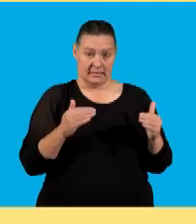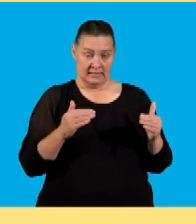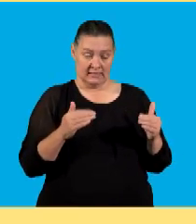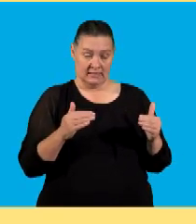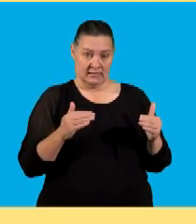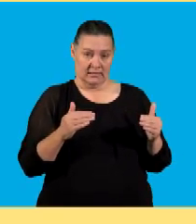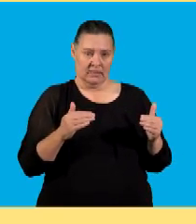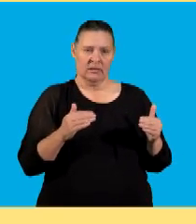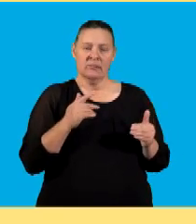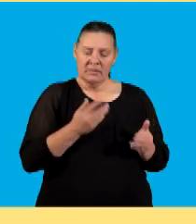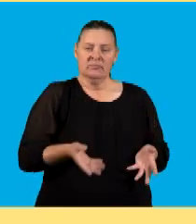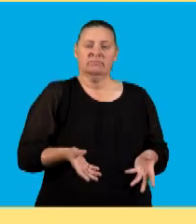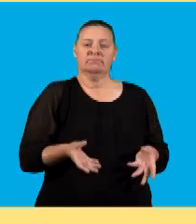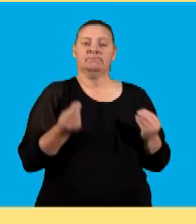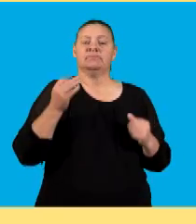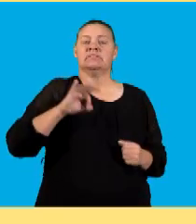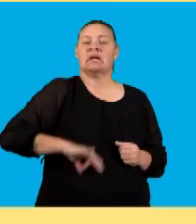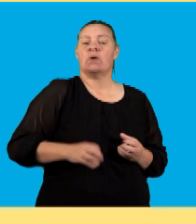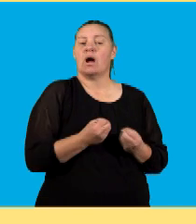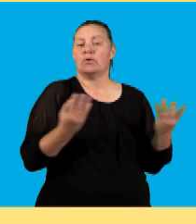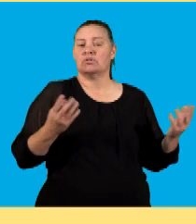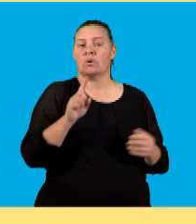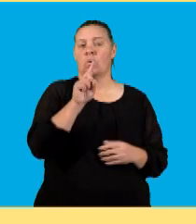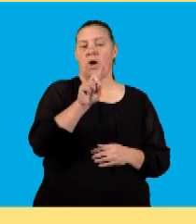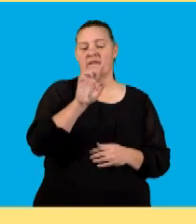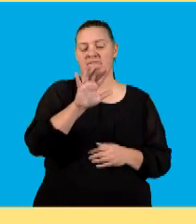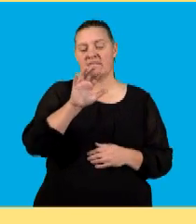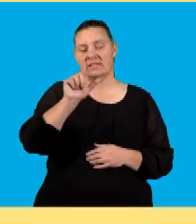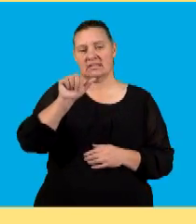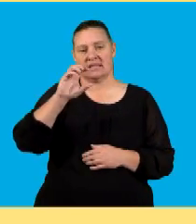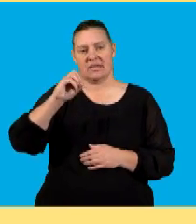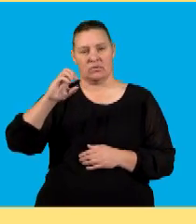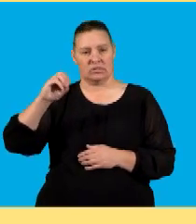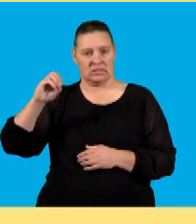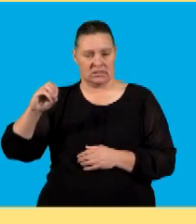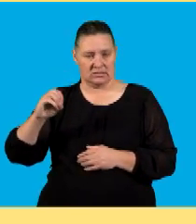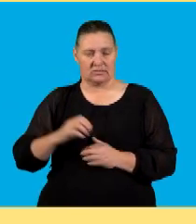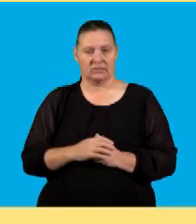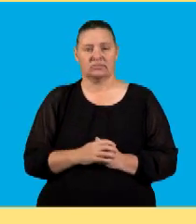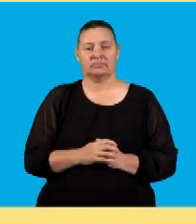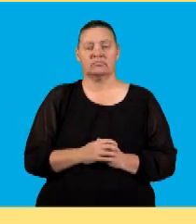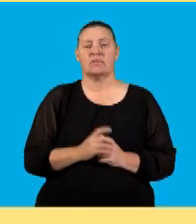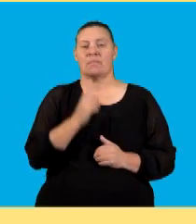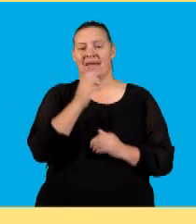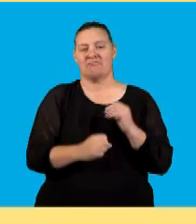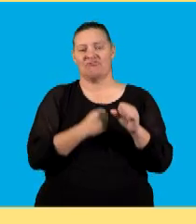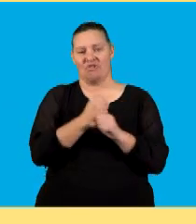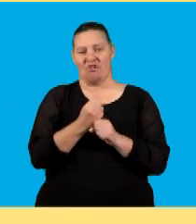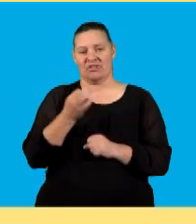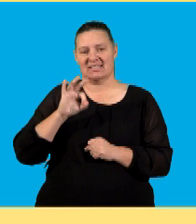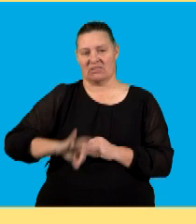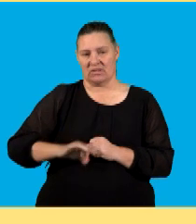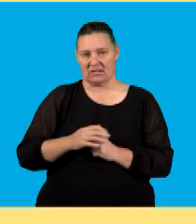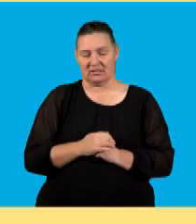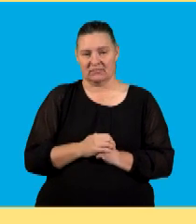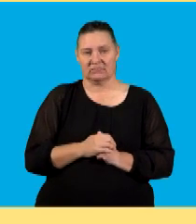beginning, she is starting with 156,000. This is the annual salary